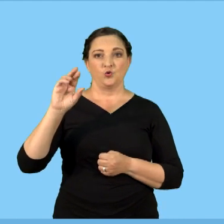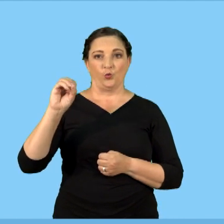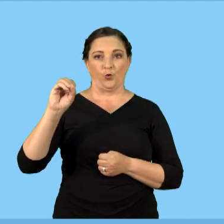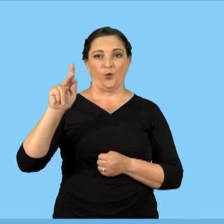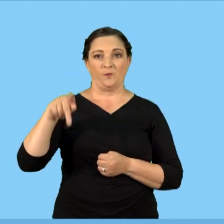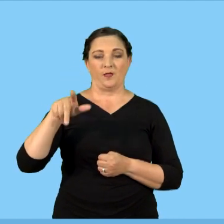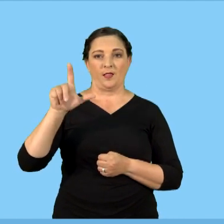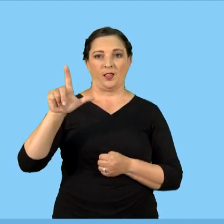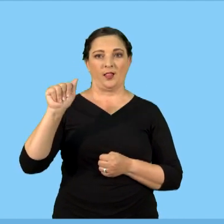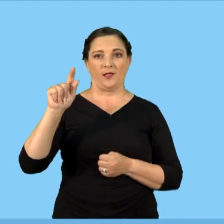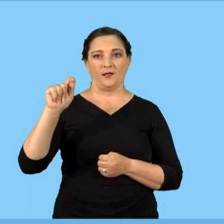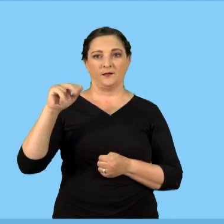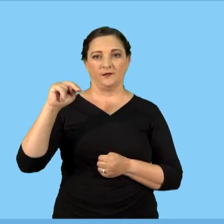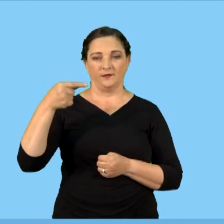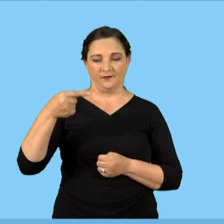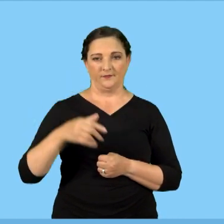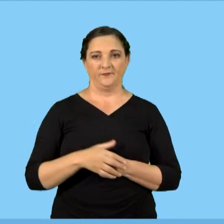electroplating.